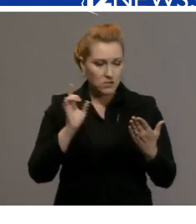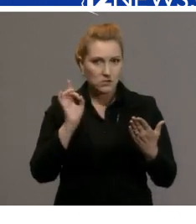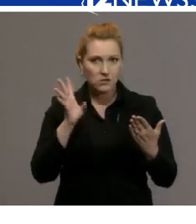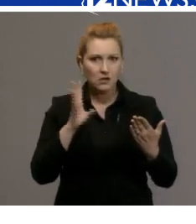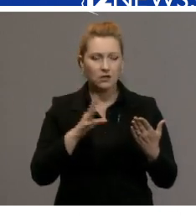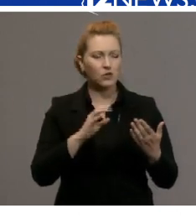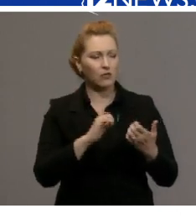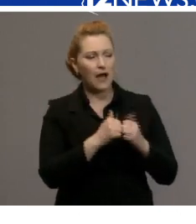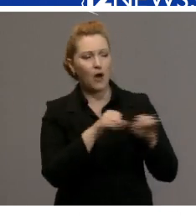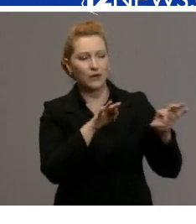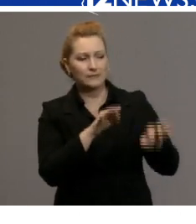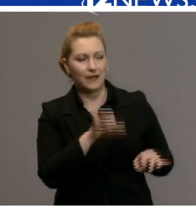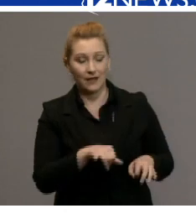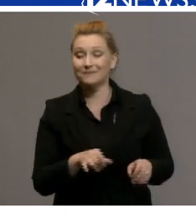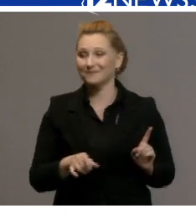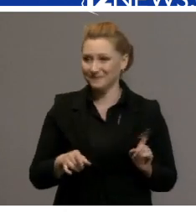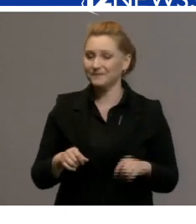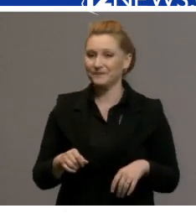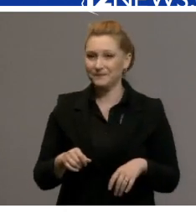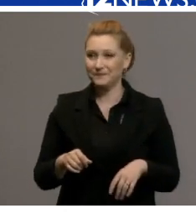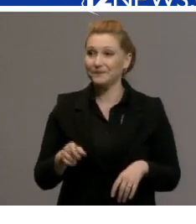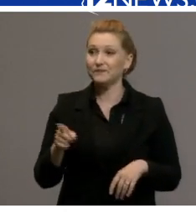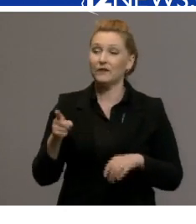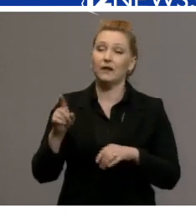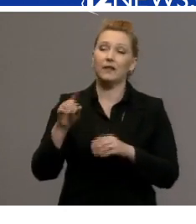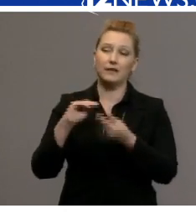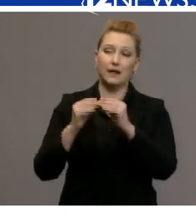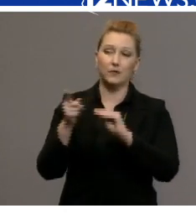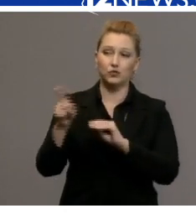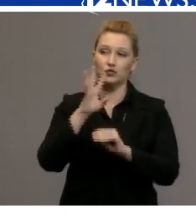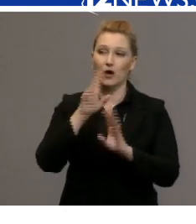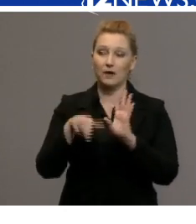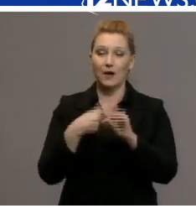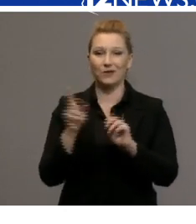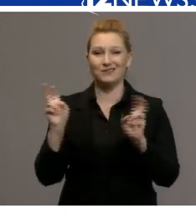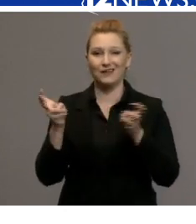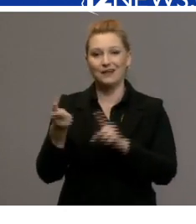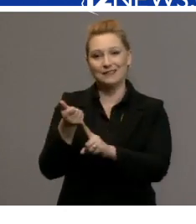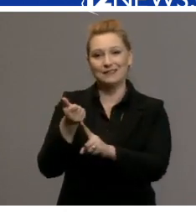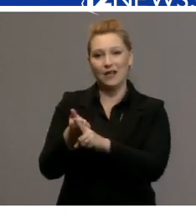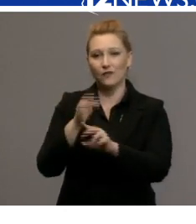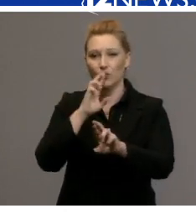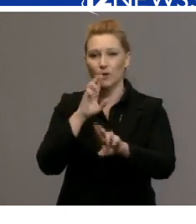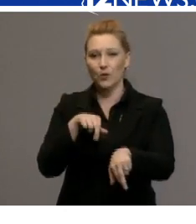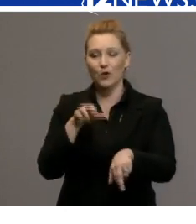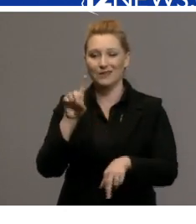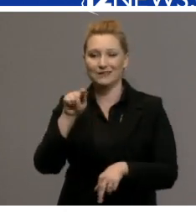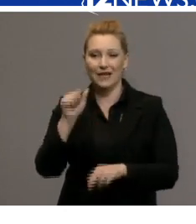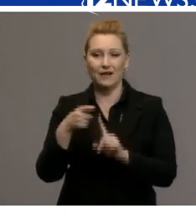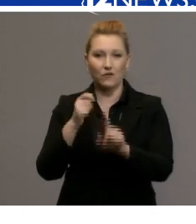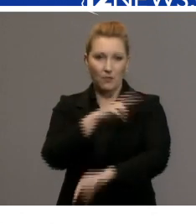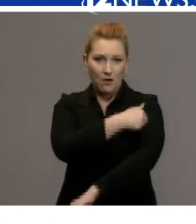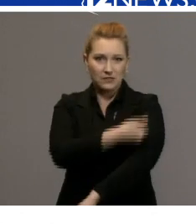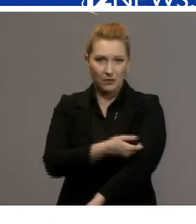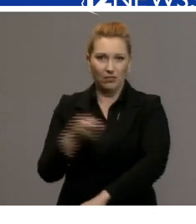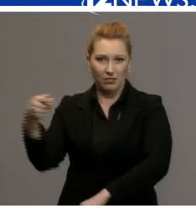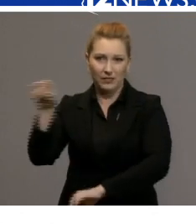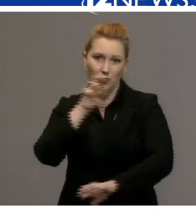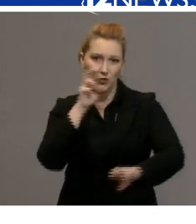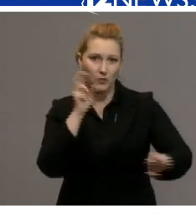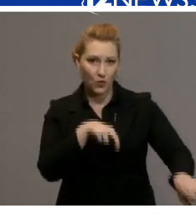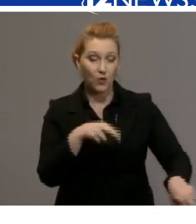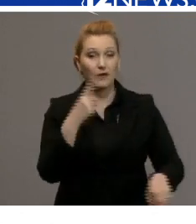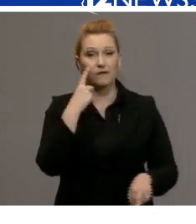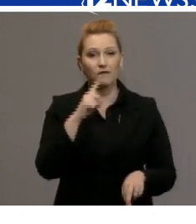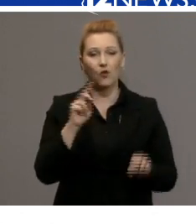data that you're talking about is the self-reported data on the hospital metrics that the hospitals report on inpatient and emergency